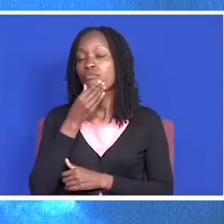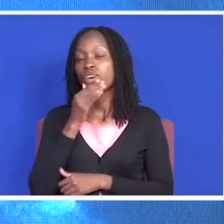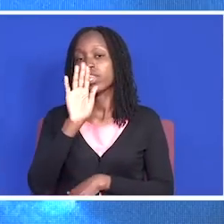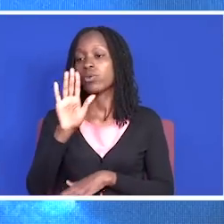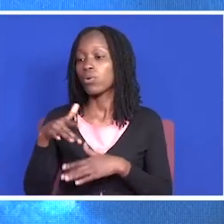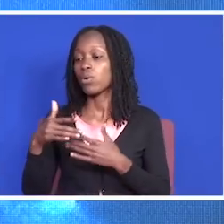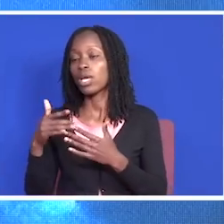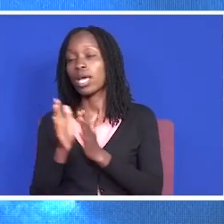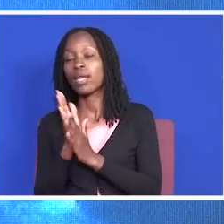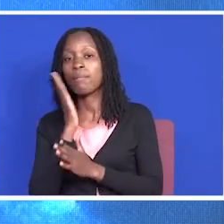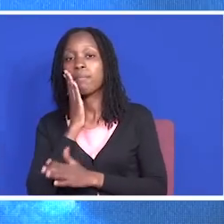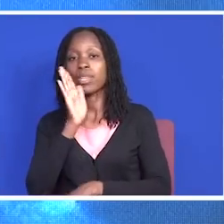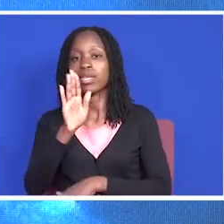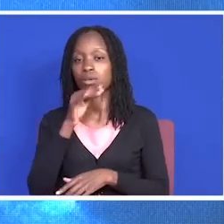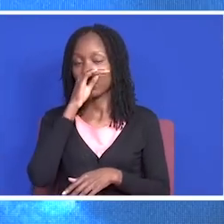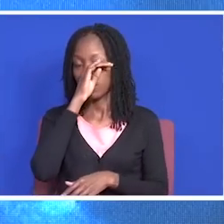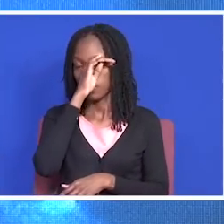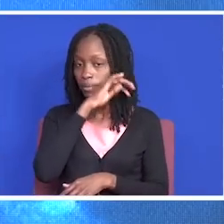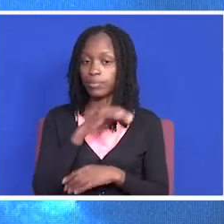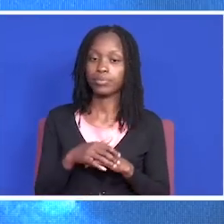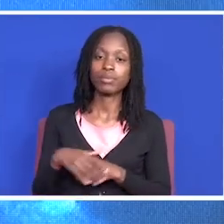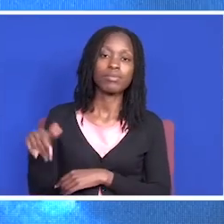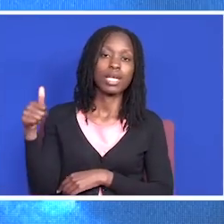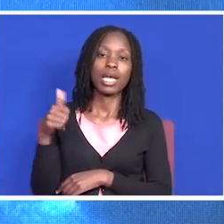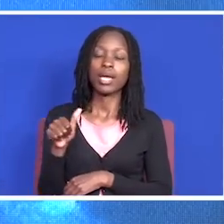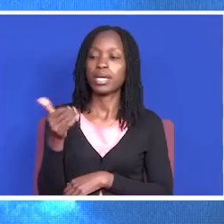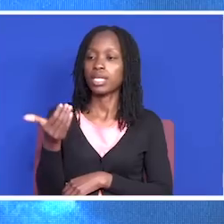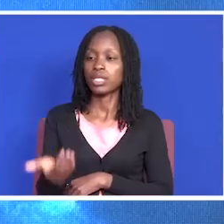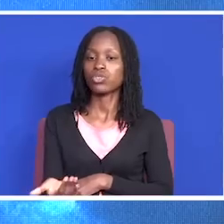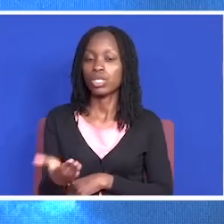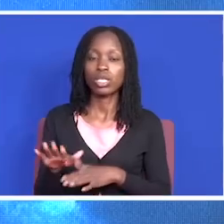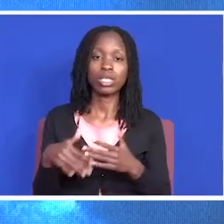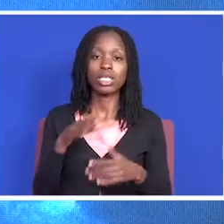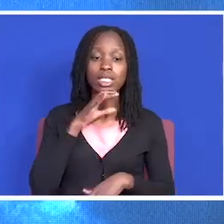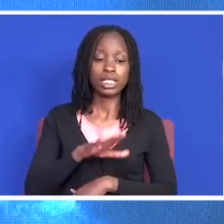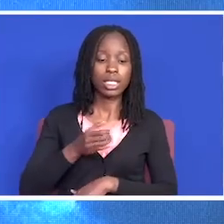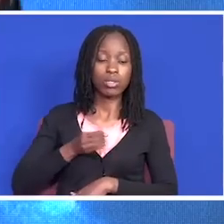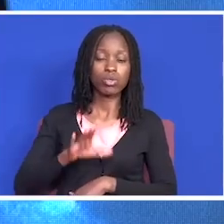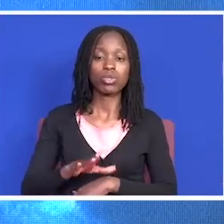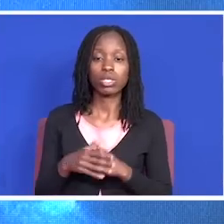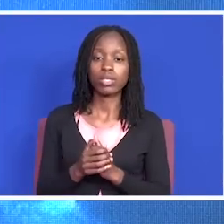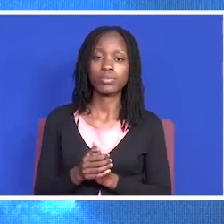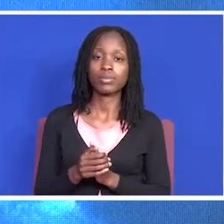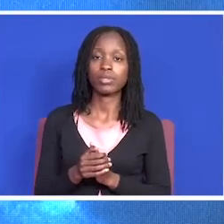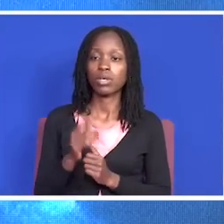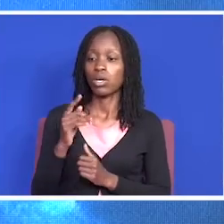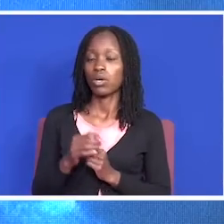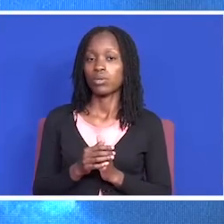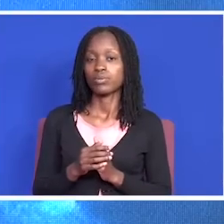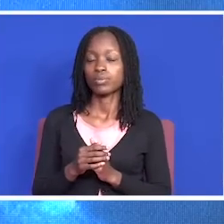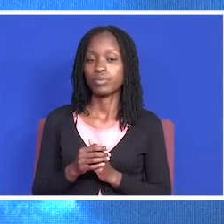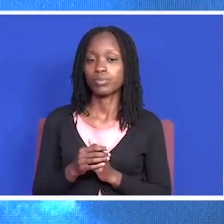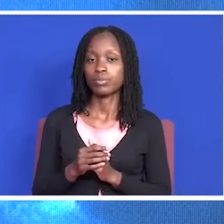father, to your mother. So any child, son or daughter, who plays no